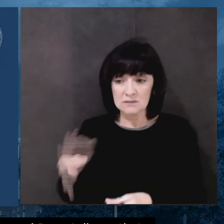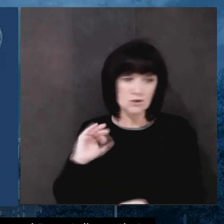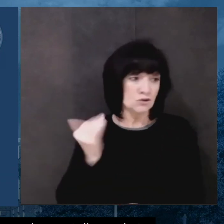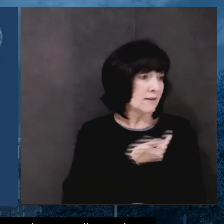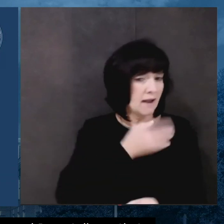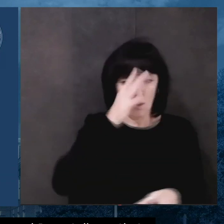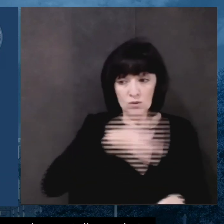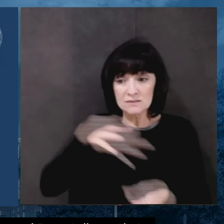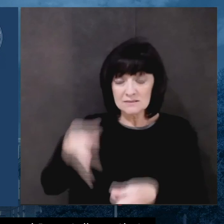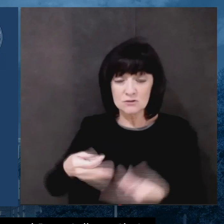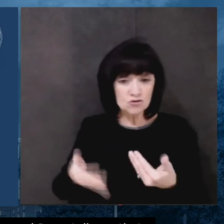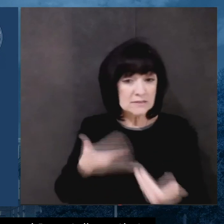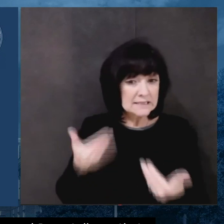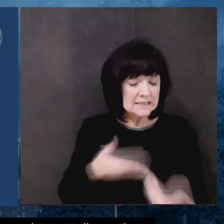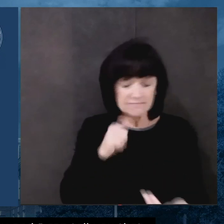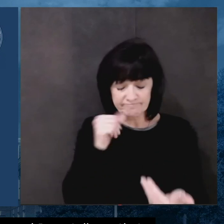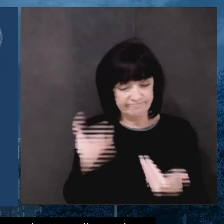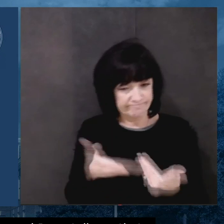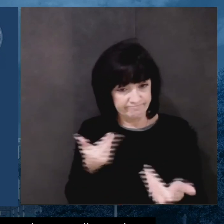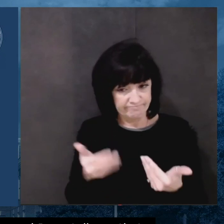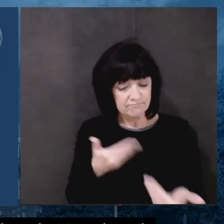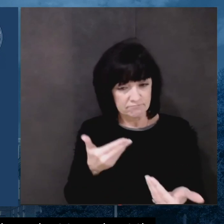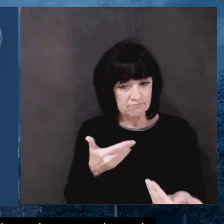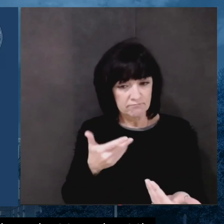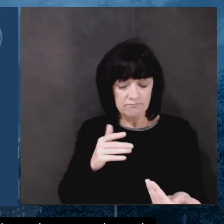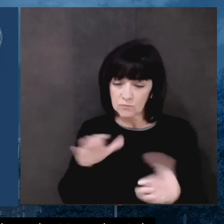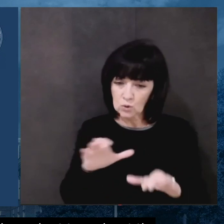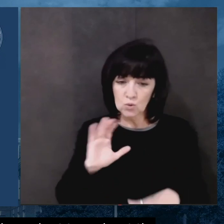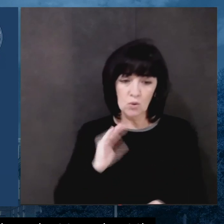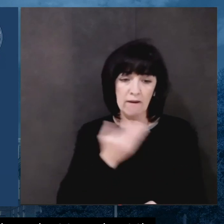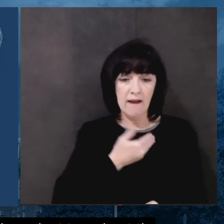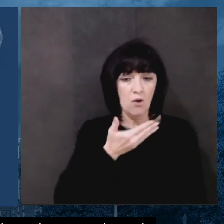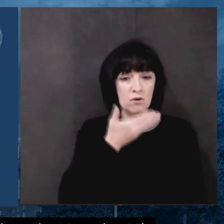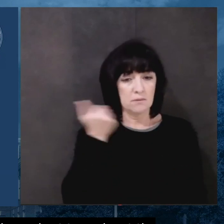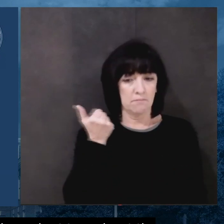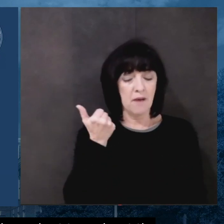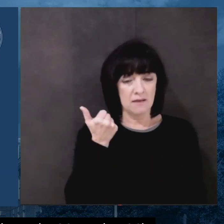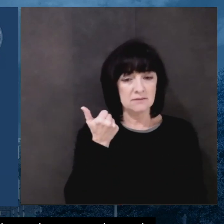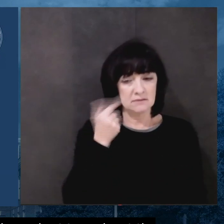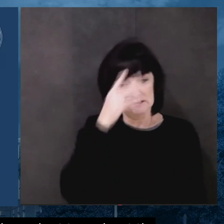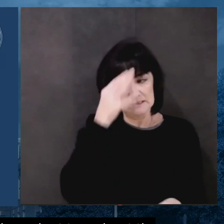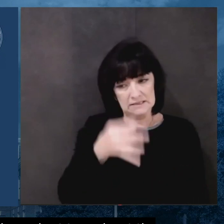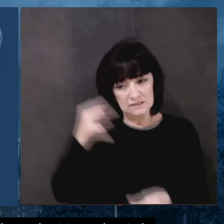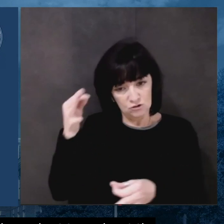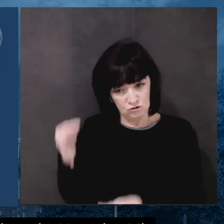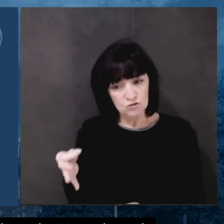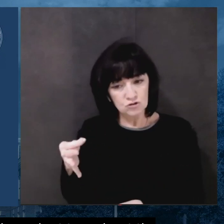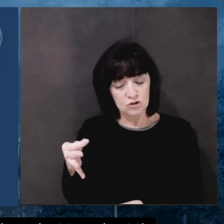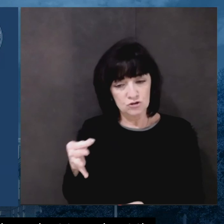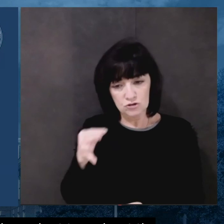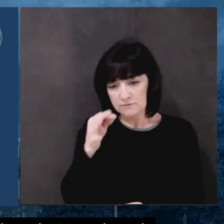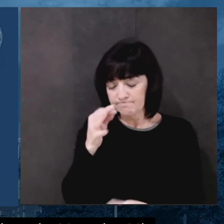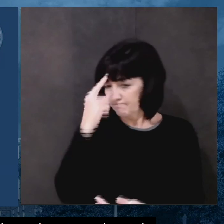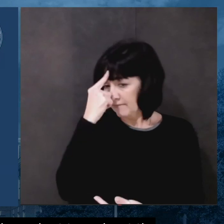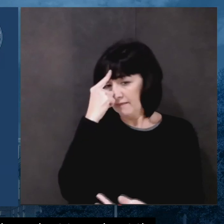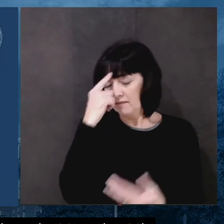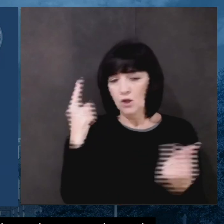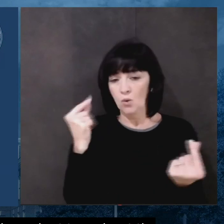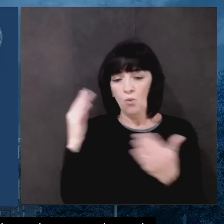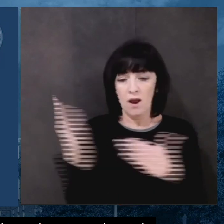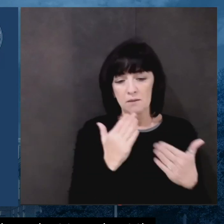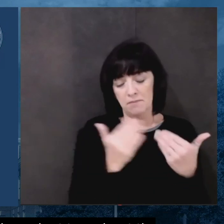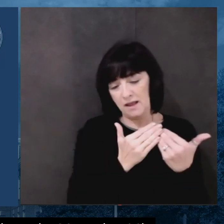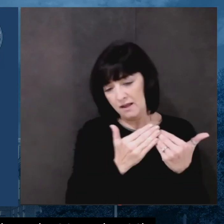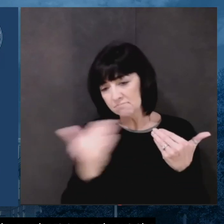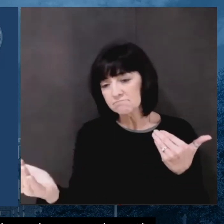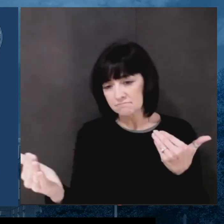to seek out the best advice and come up with the best path forward. So with that, I just want to